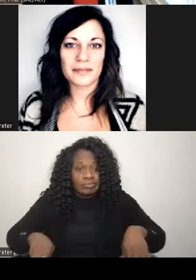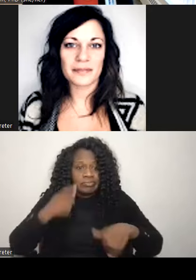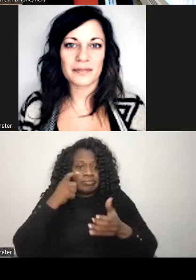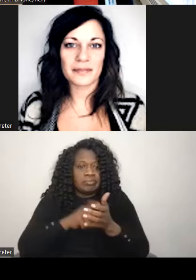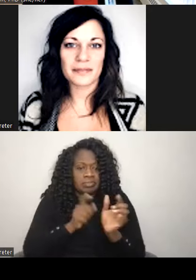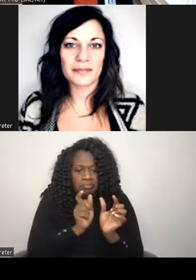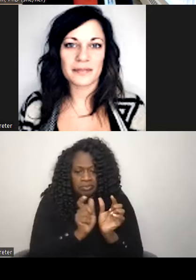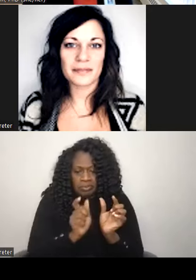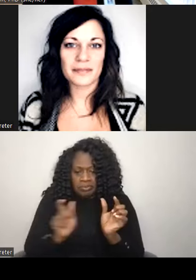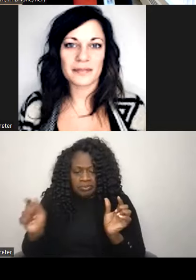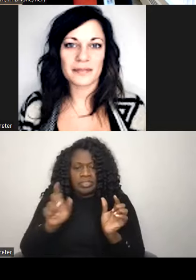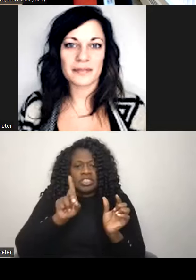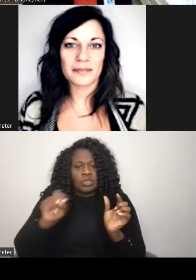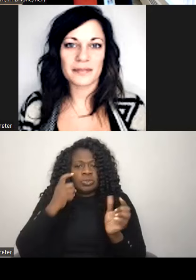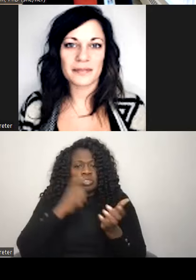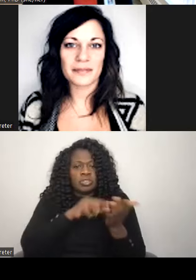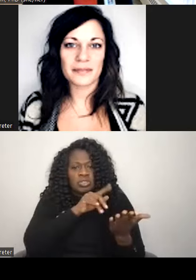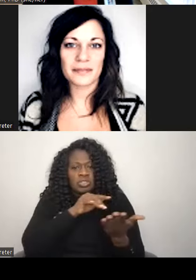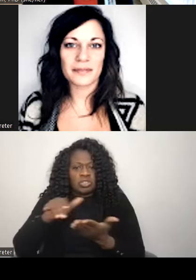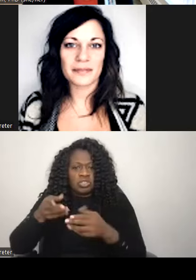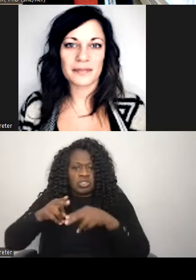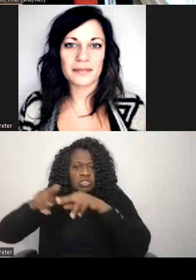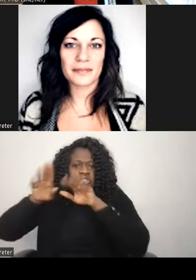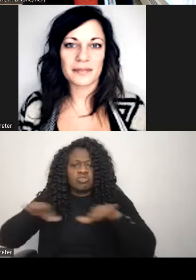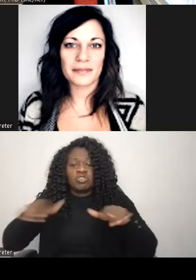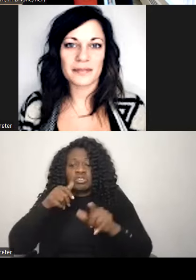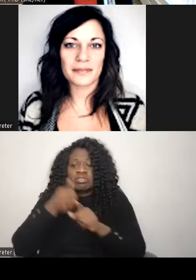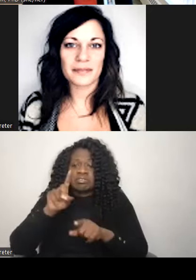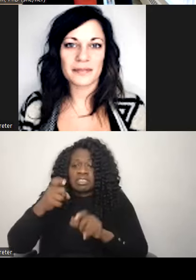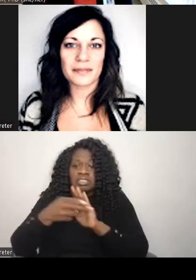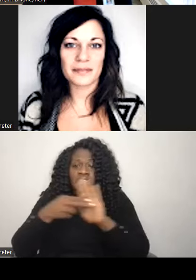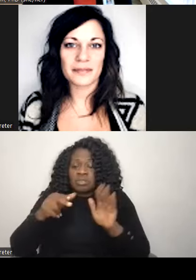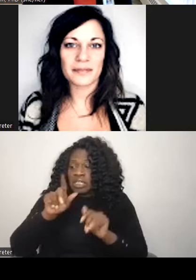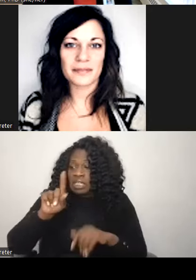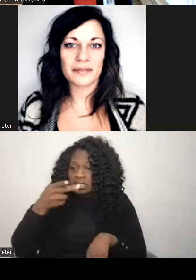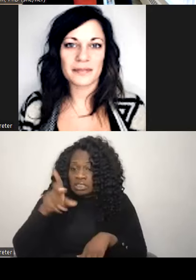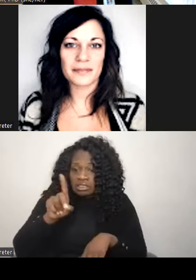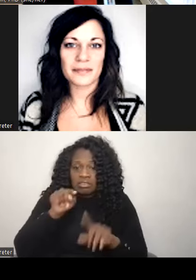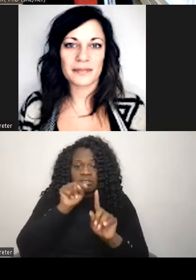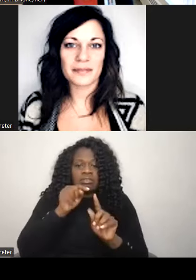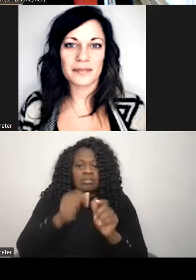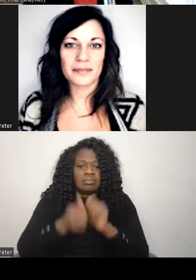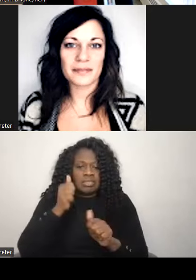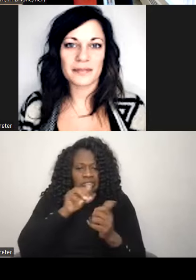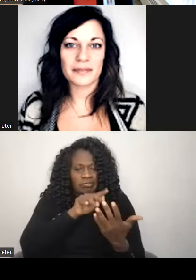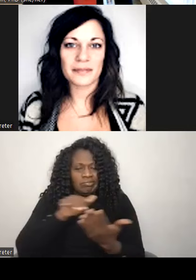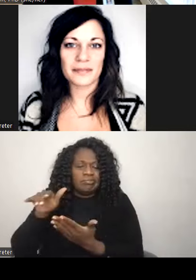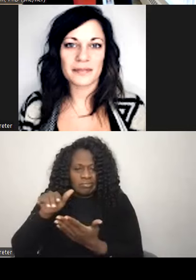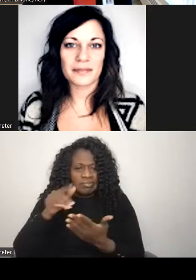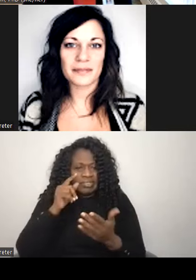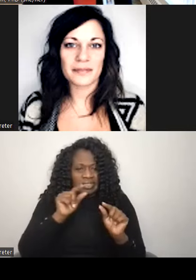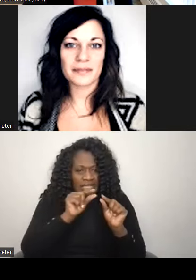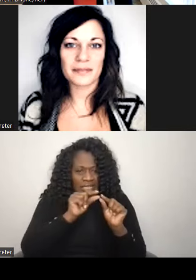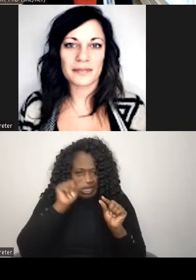by disorder, what we see are steady increases in the number of children who are being diagnosed with ADHD. This is major studies. Each of these lines is a